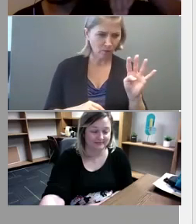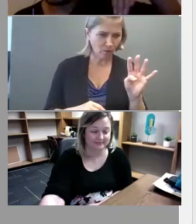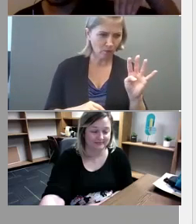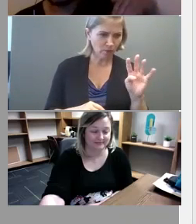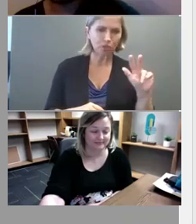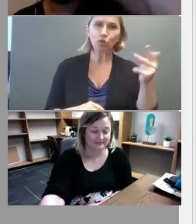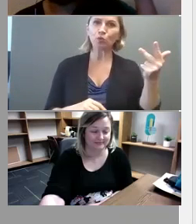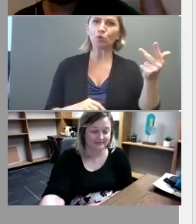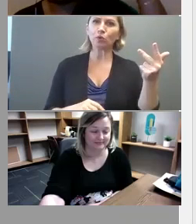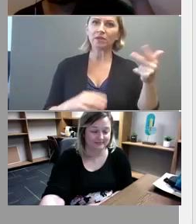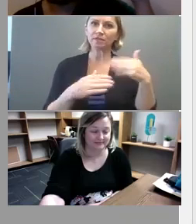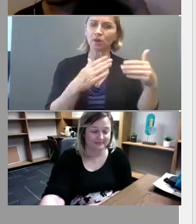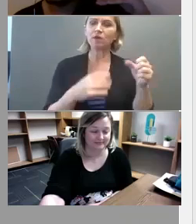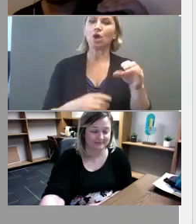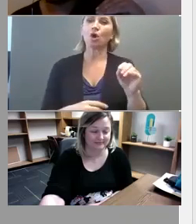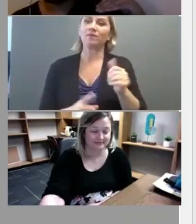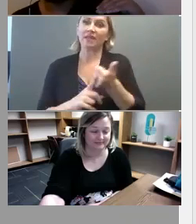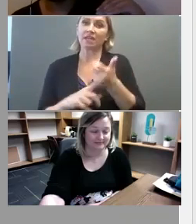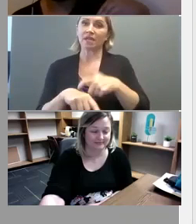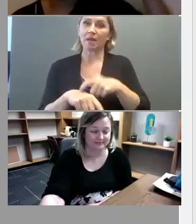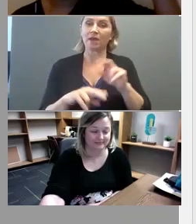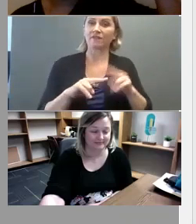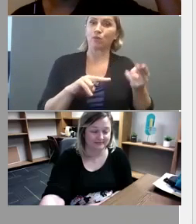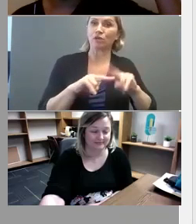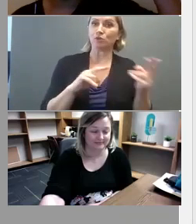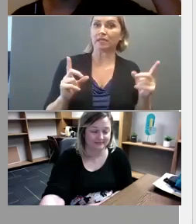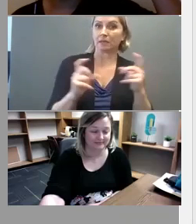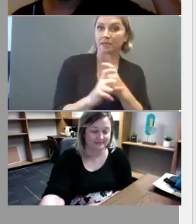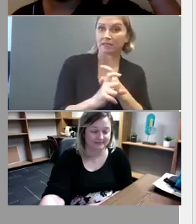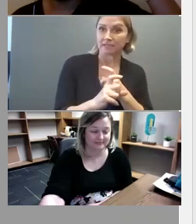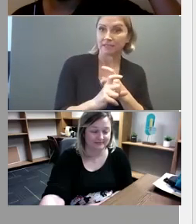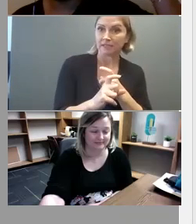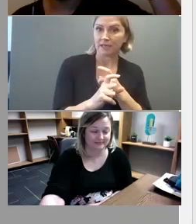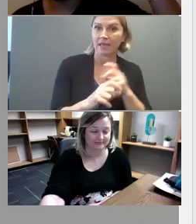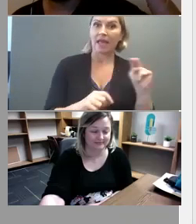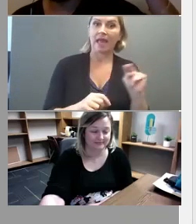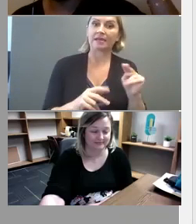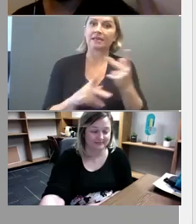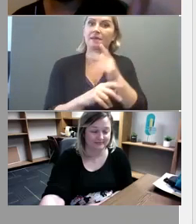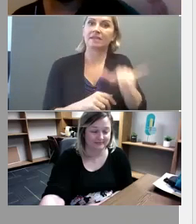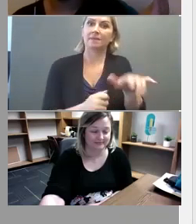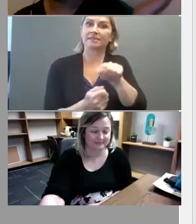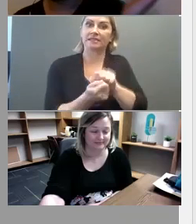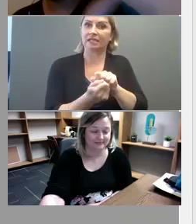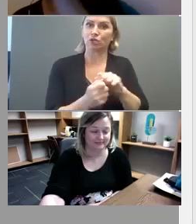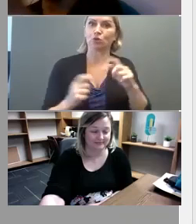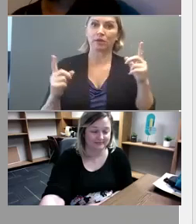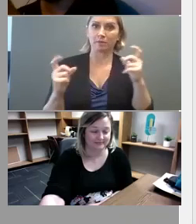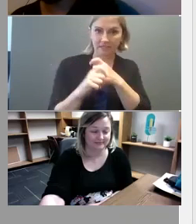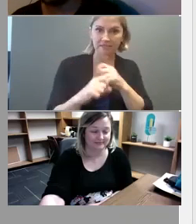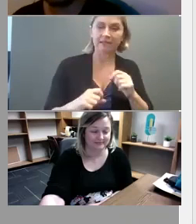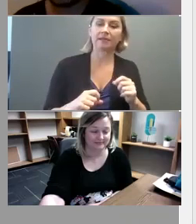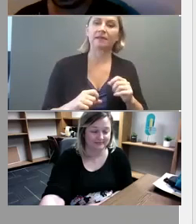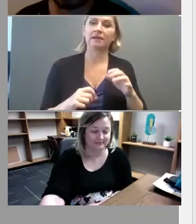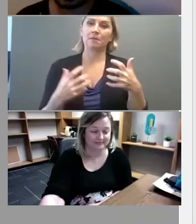cubed and so on, right? So every time we have a reducing complexity and times that particular complexity of merging, that is n, and that ends up